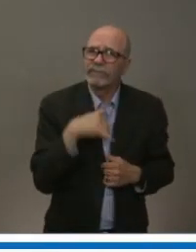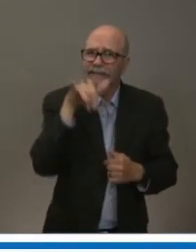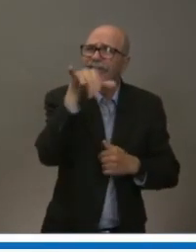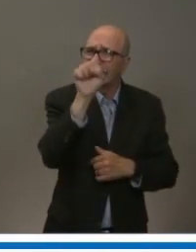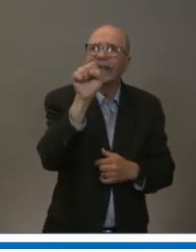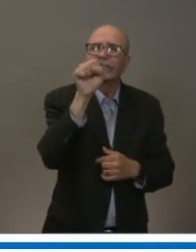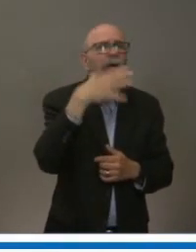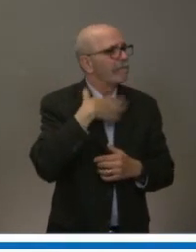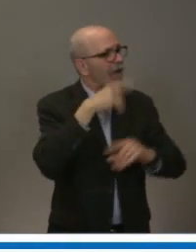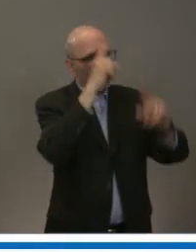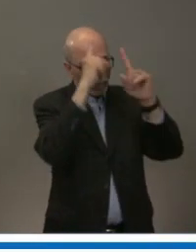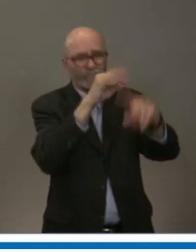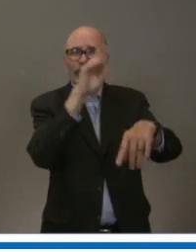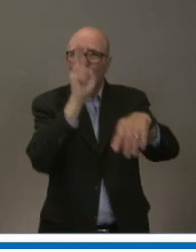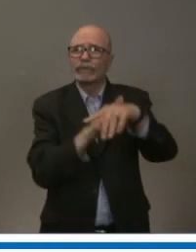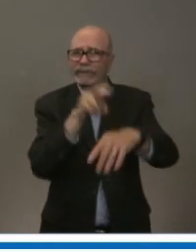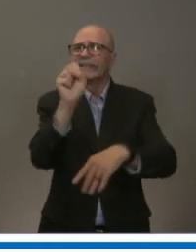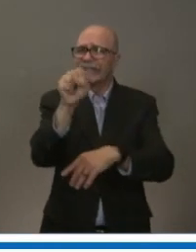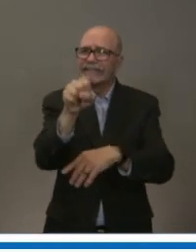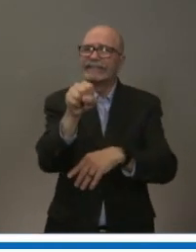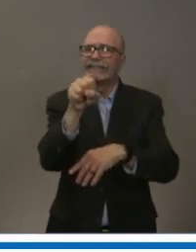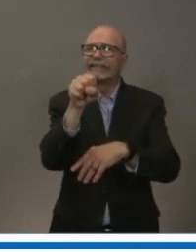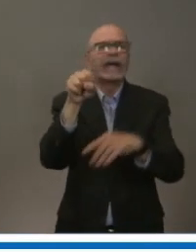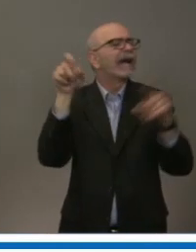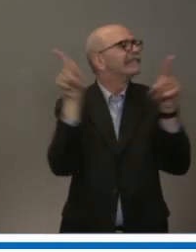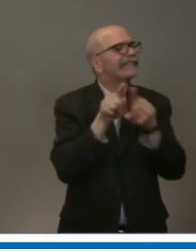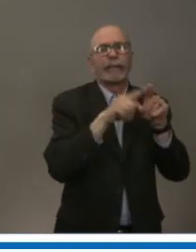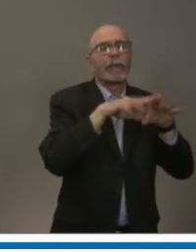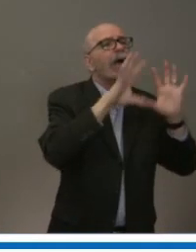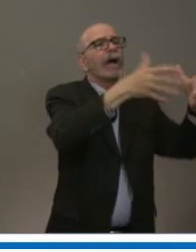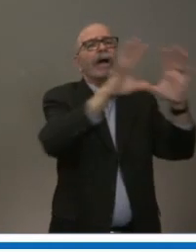the province, where we see